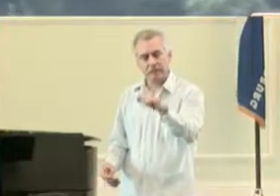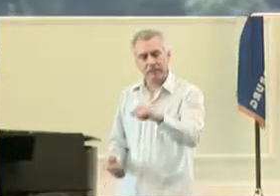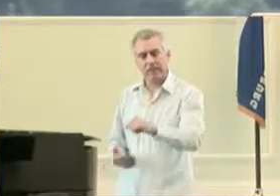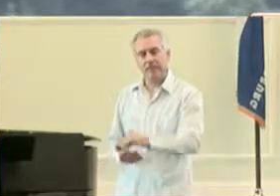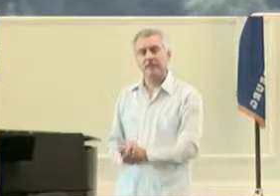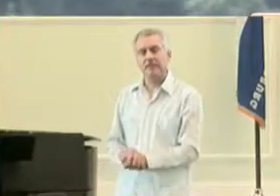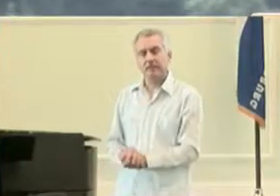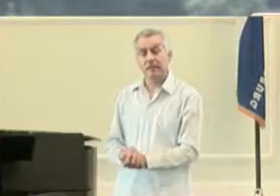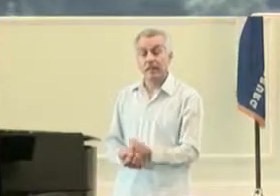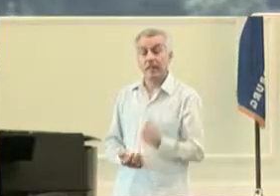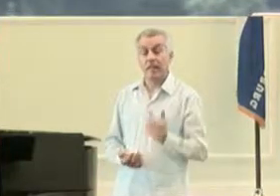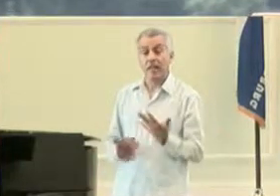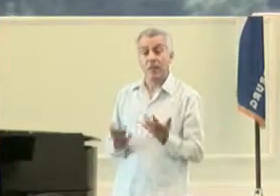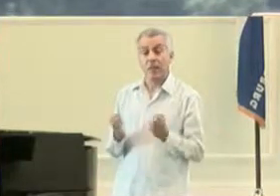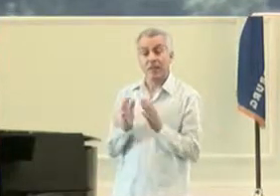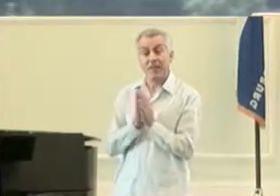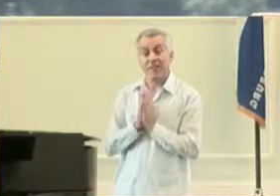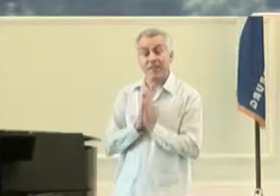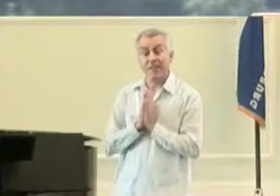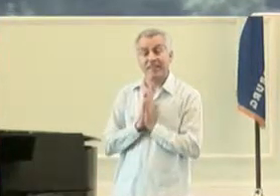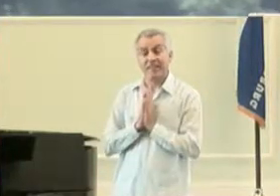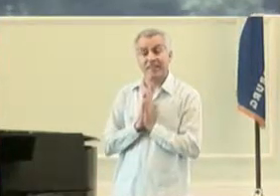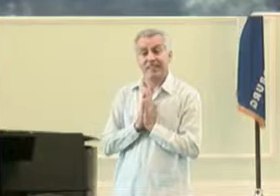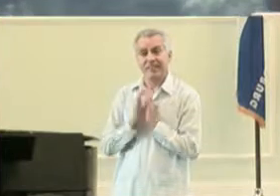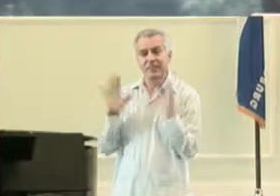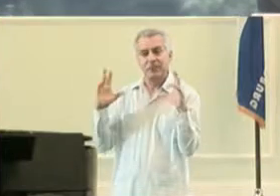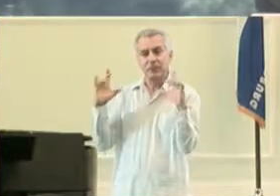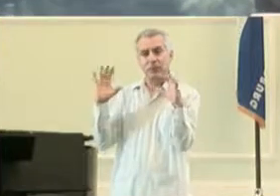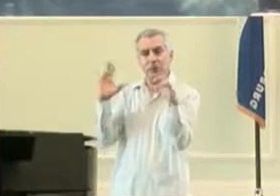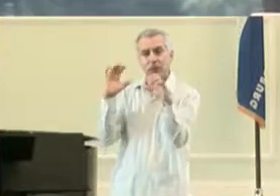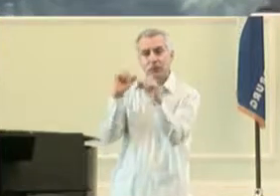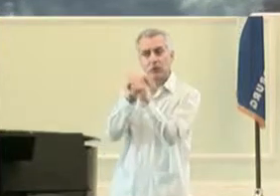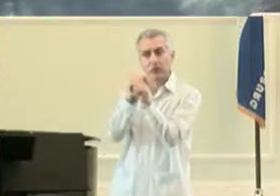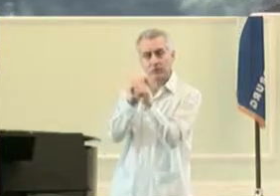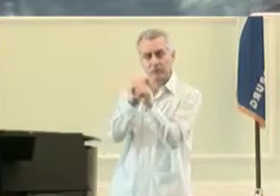So I want to pray as we close this morning.